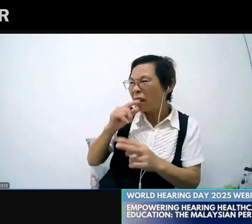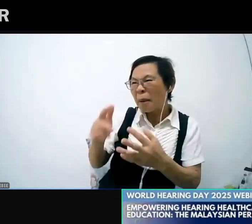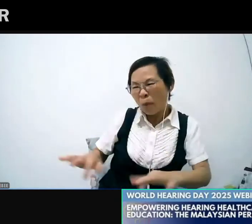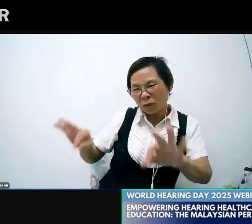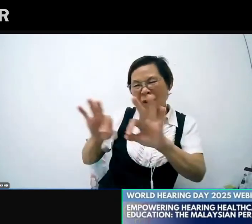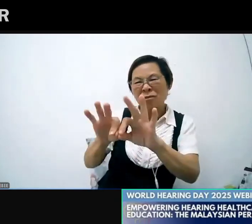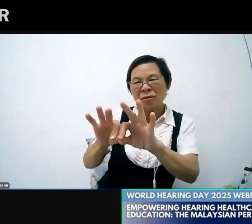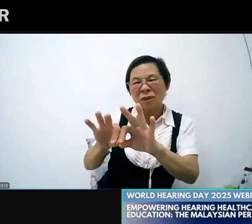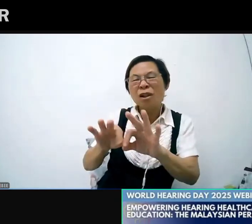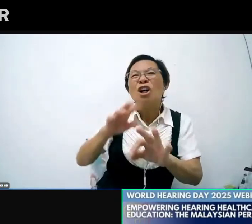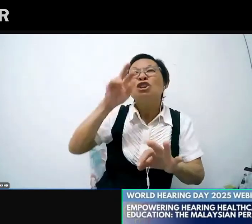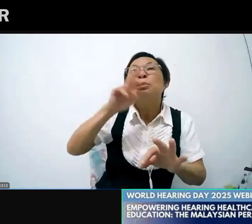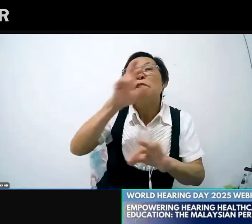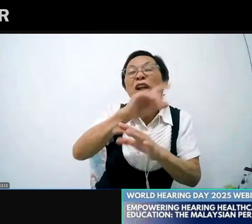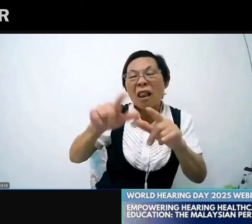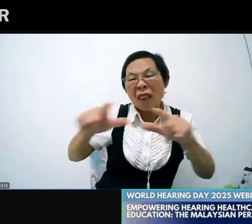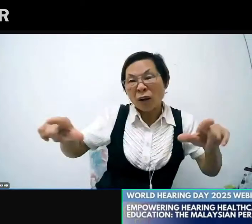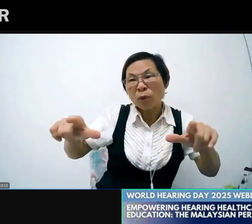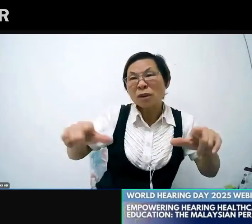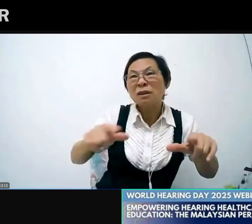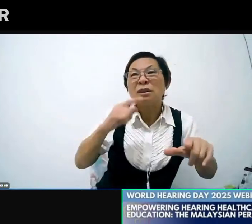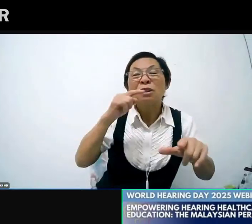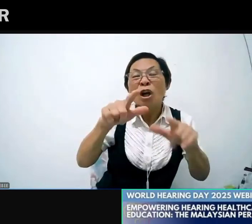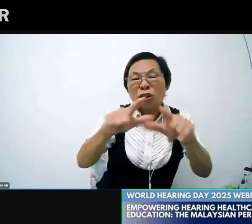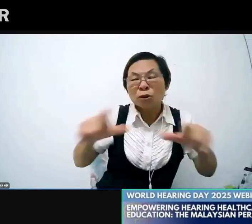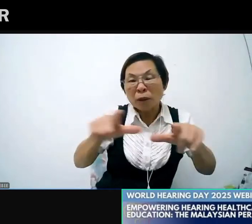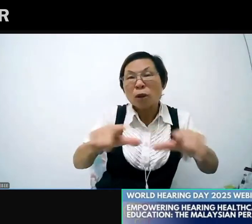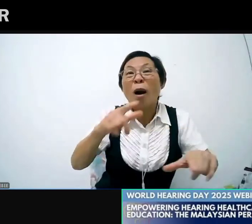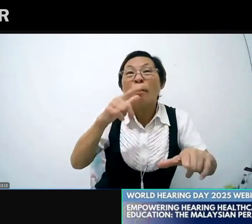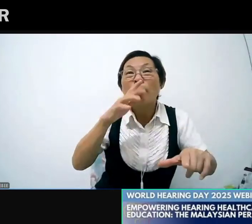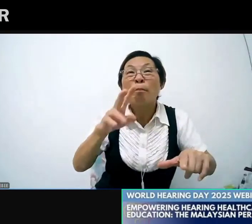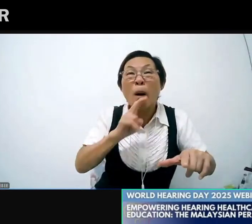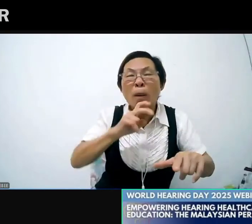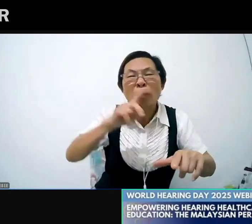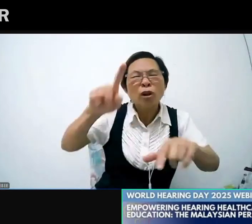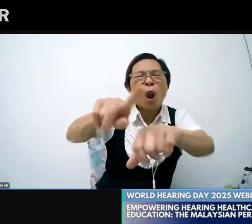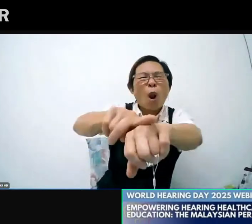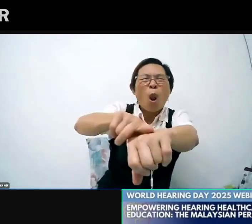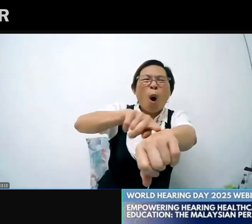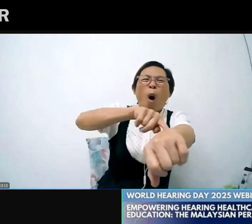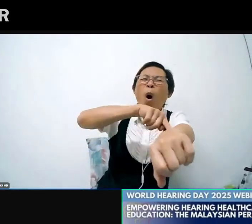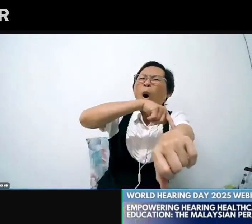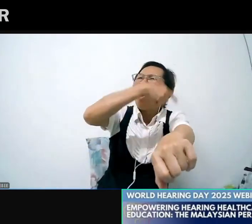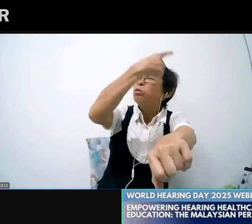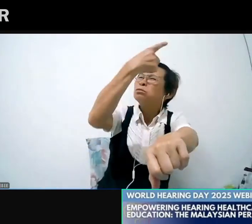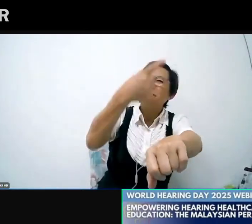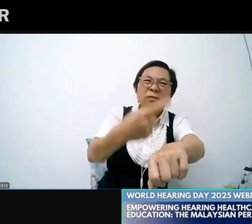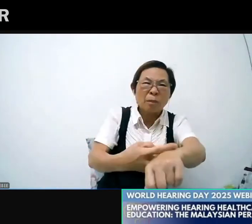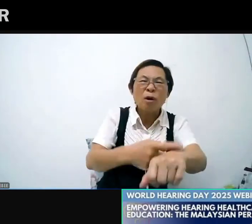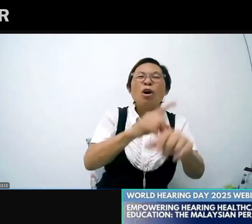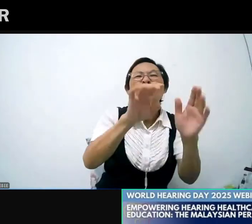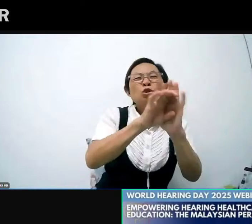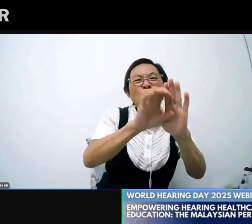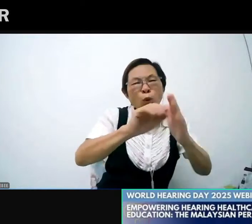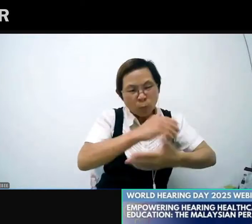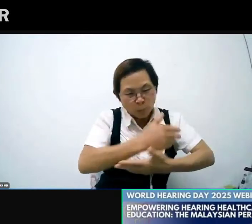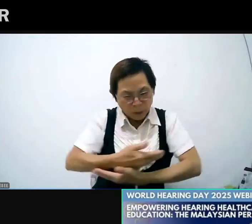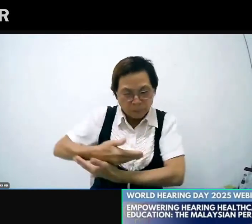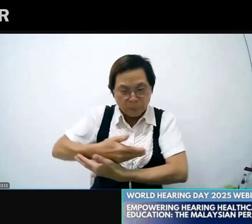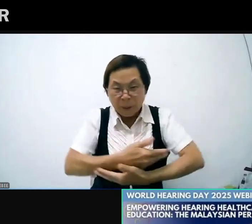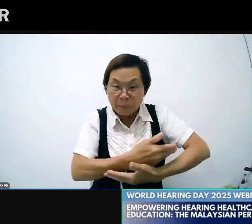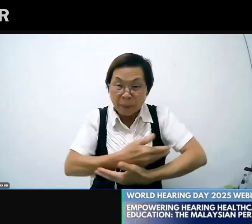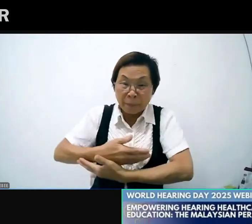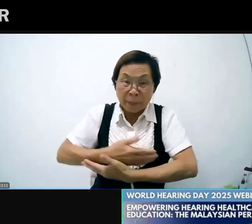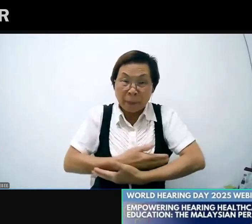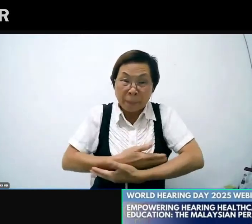develop speech and language development, it takes a long journey. Okay, like baby,